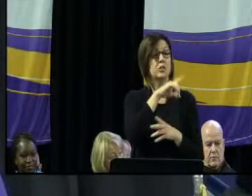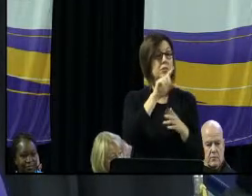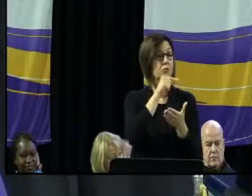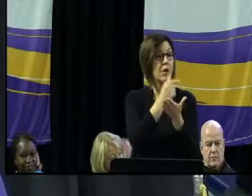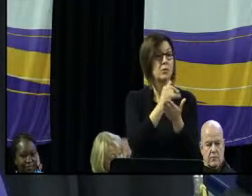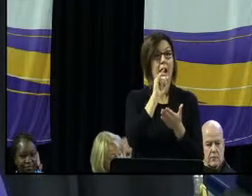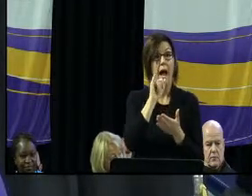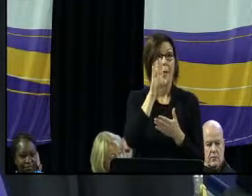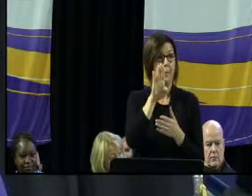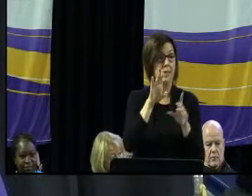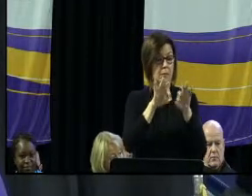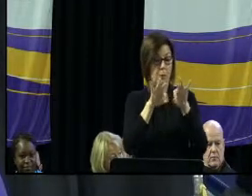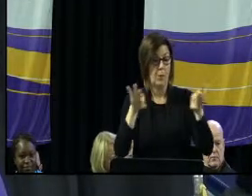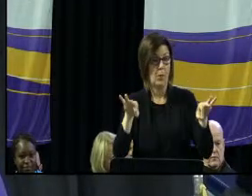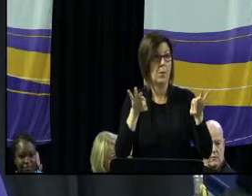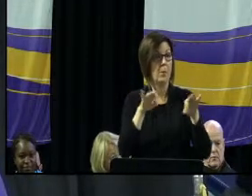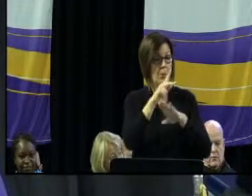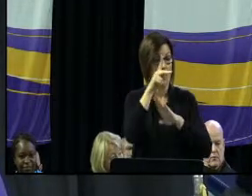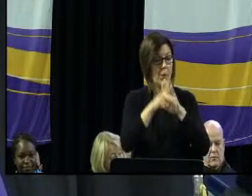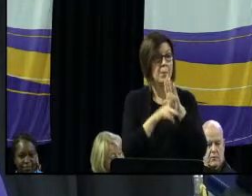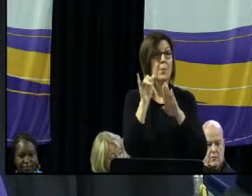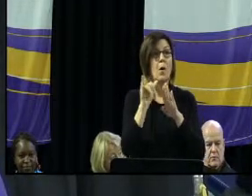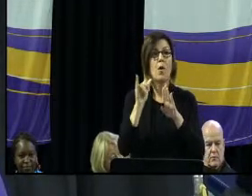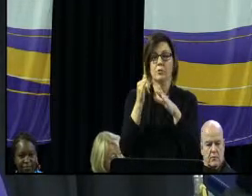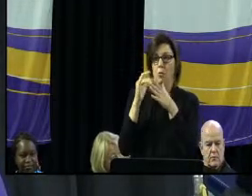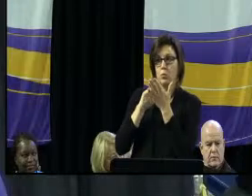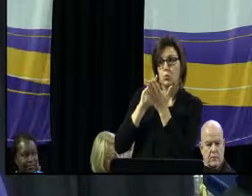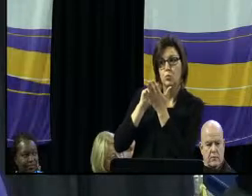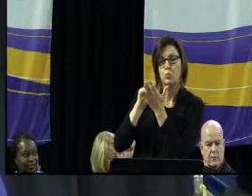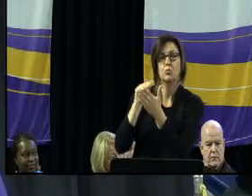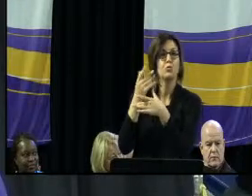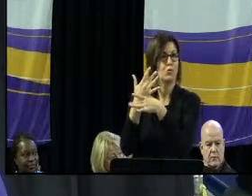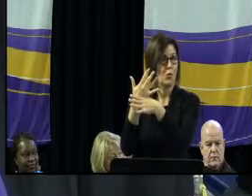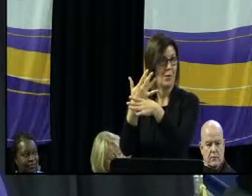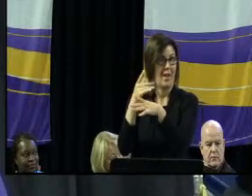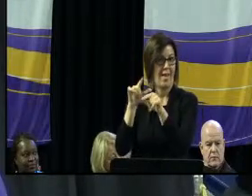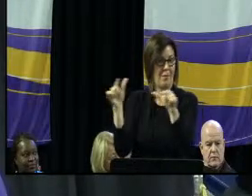and avid student of the German language. Olivia was a